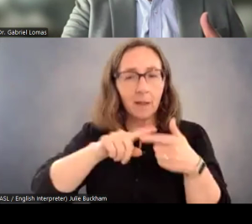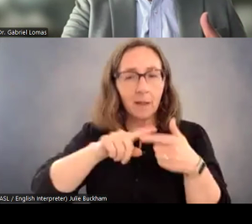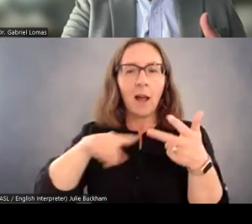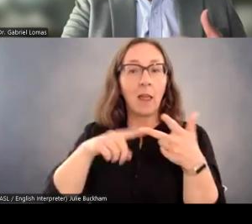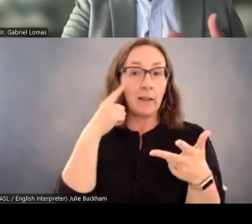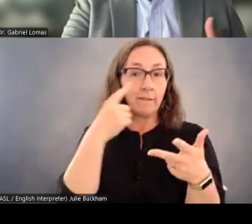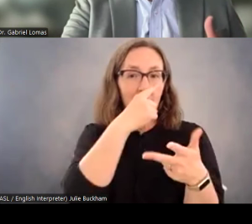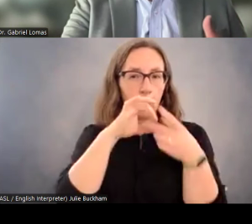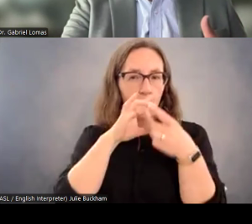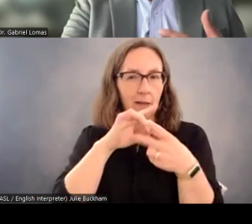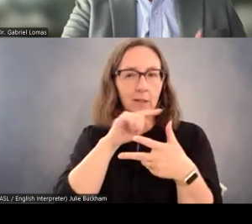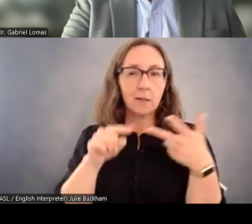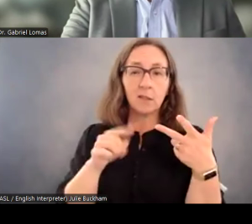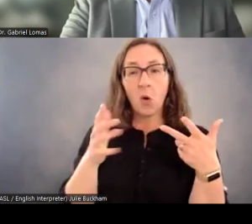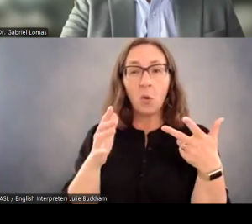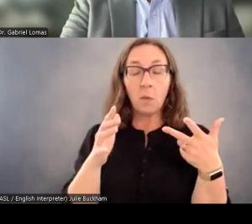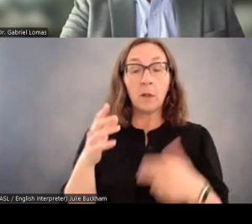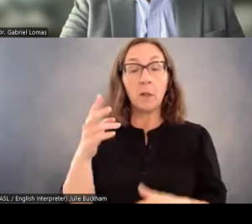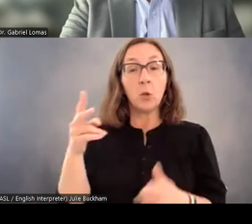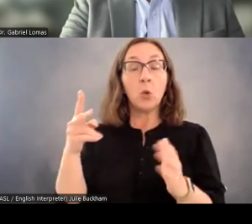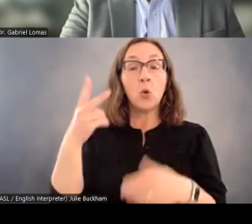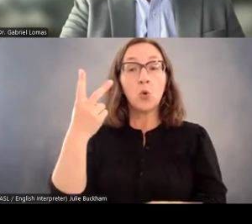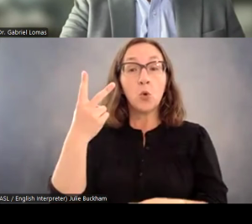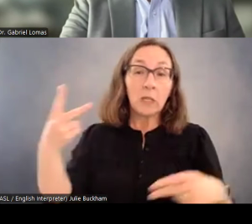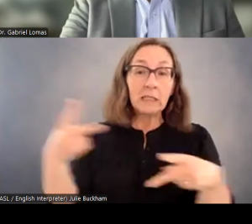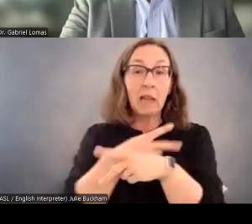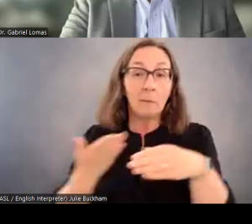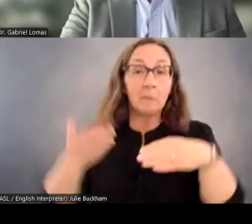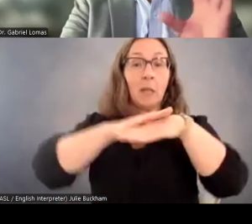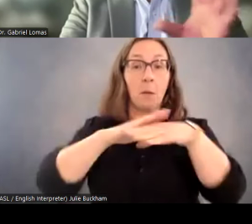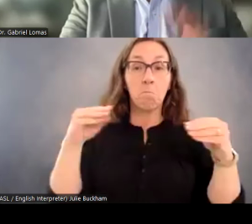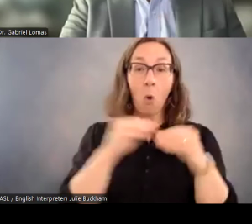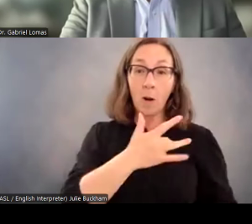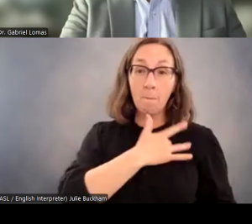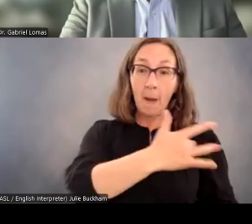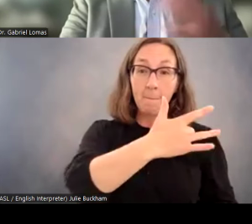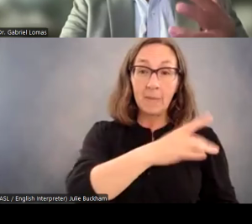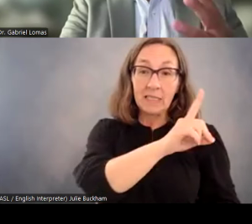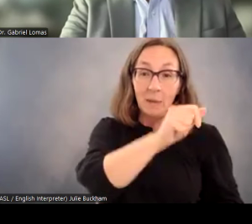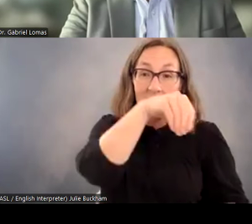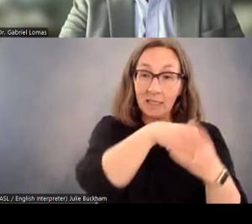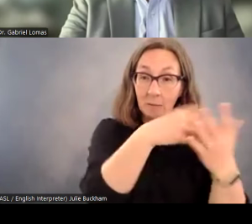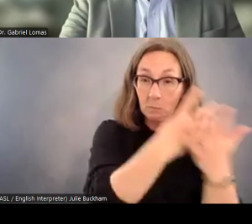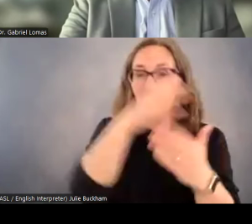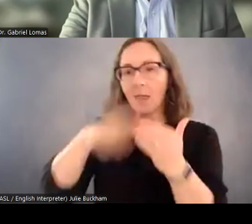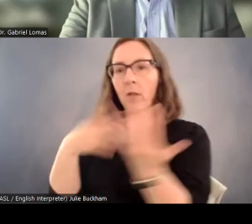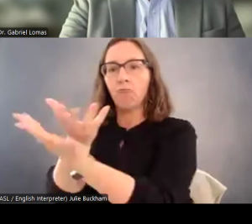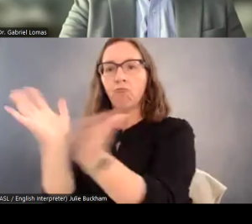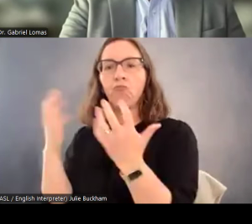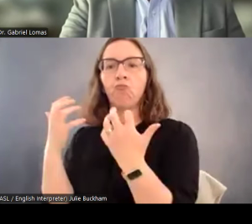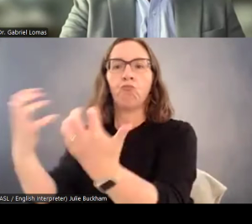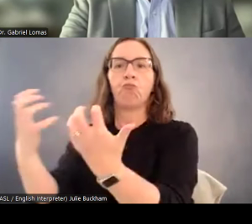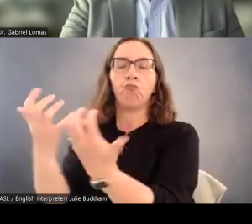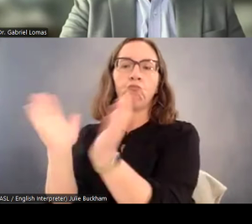we're about 2.5 times more likely to report a disability than adults in the general population. So I'm just these slides are just underscoring what I